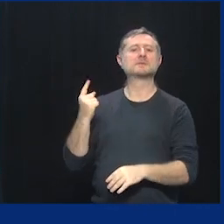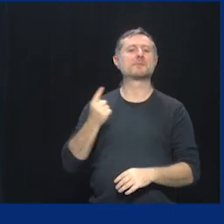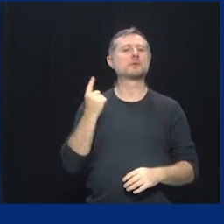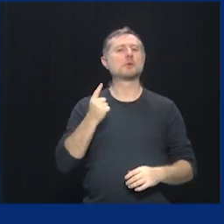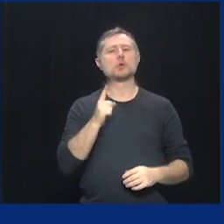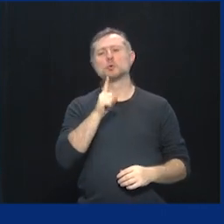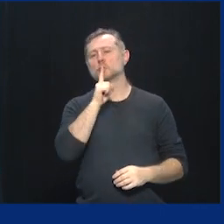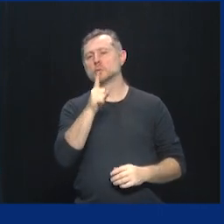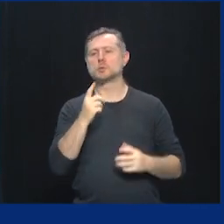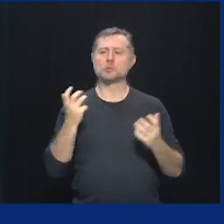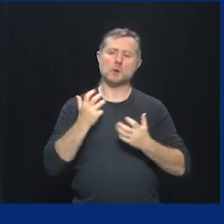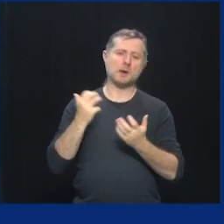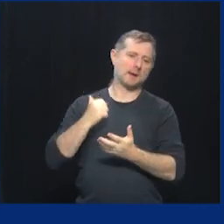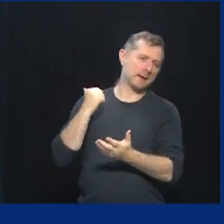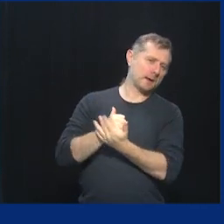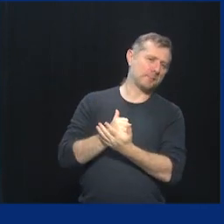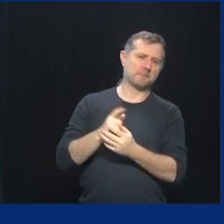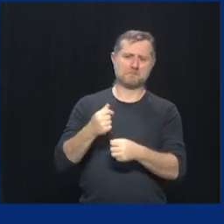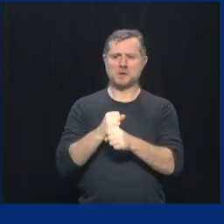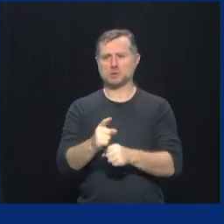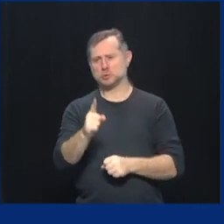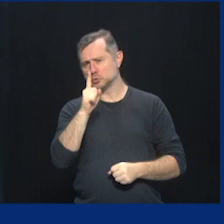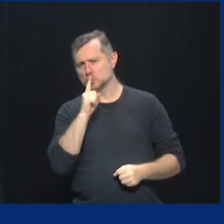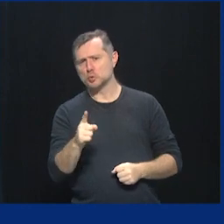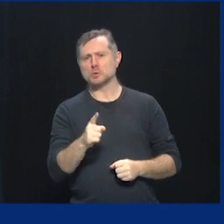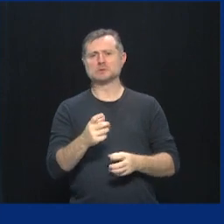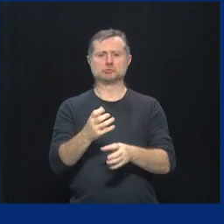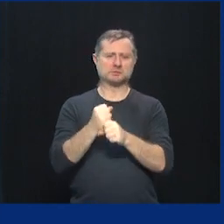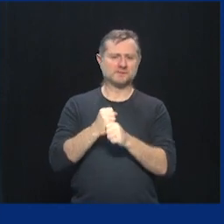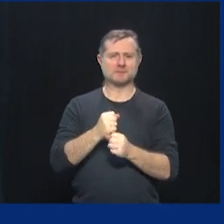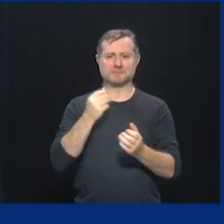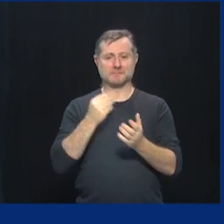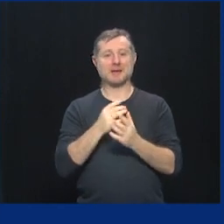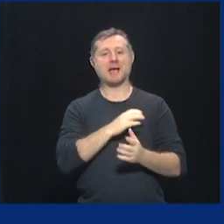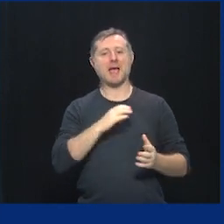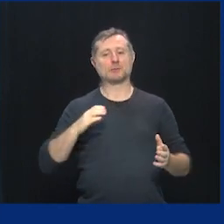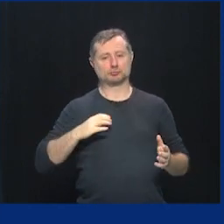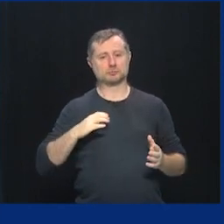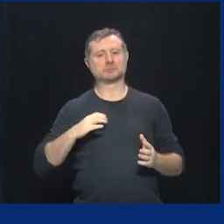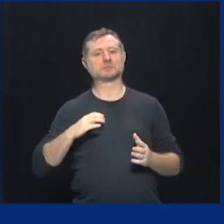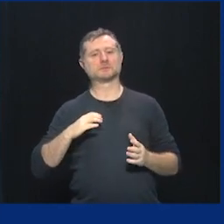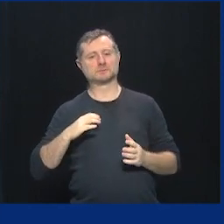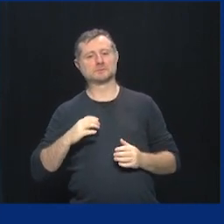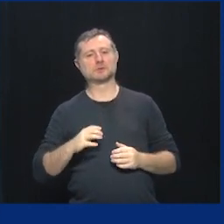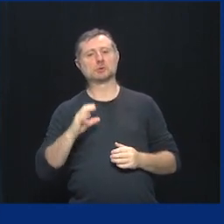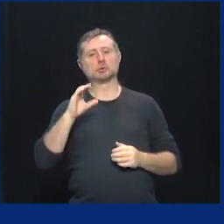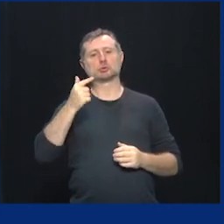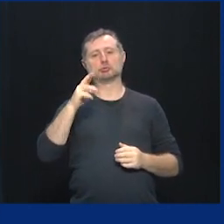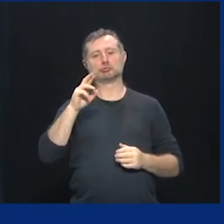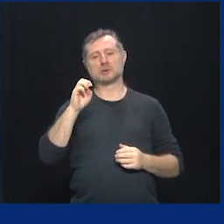helpful and always make sure that we get help in this city, Congressmember Gregory Meeks.